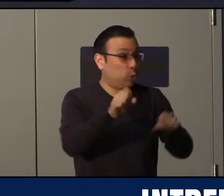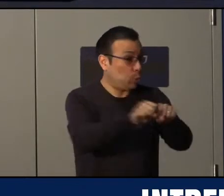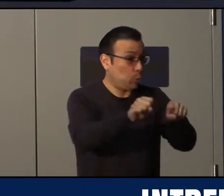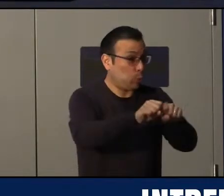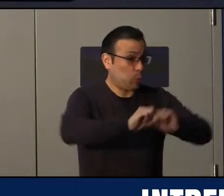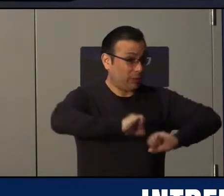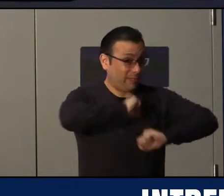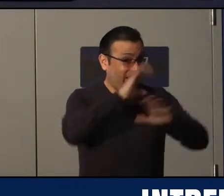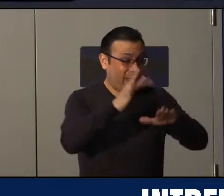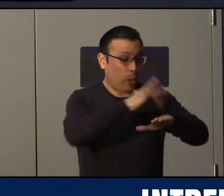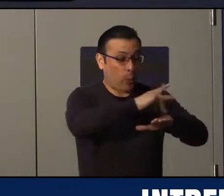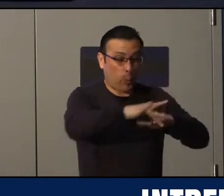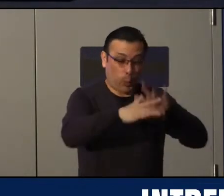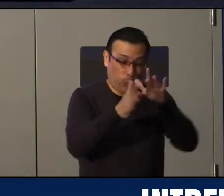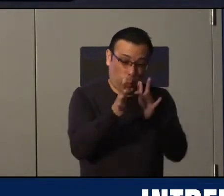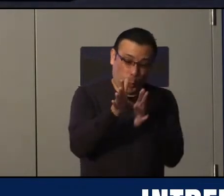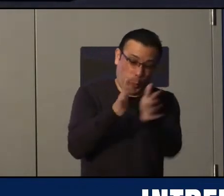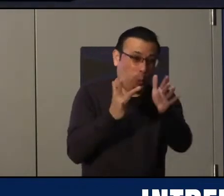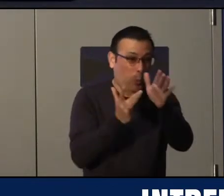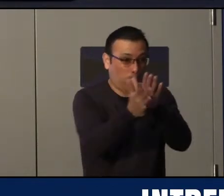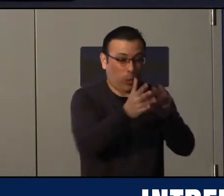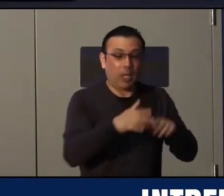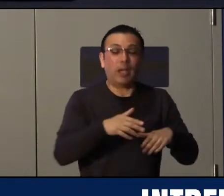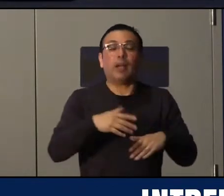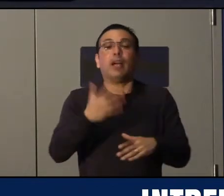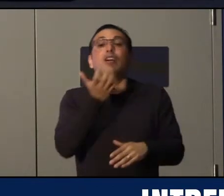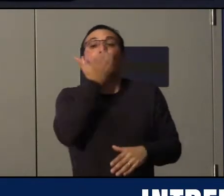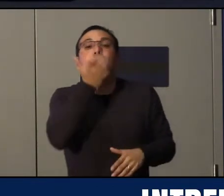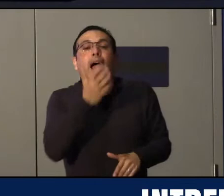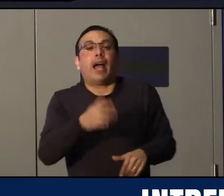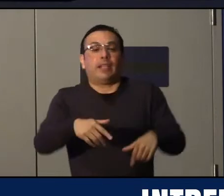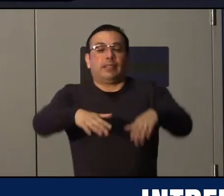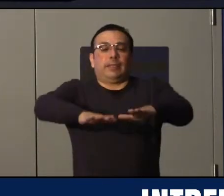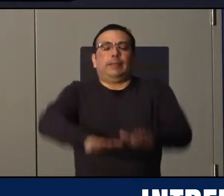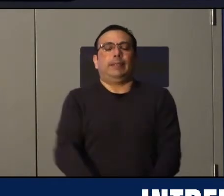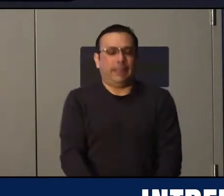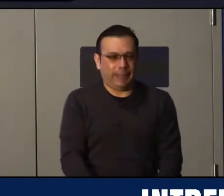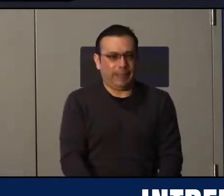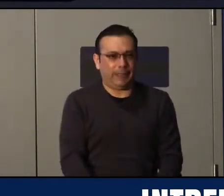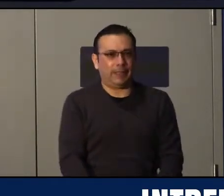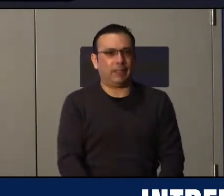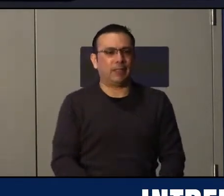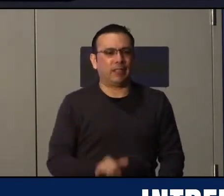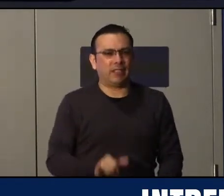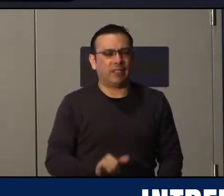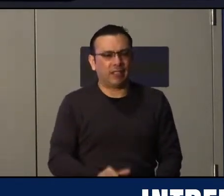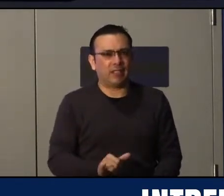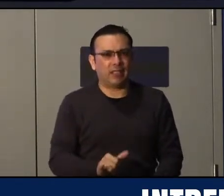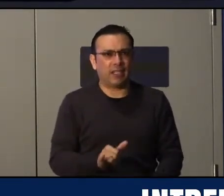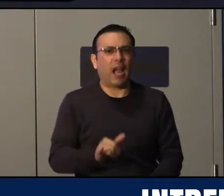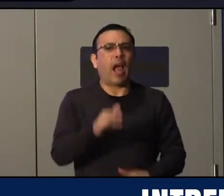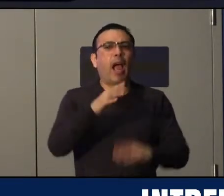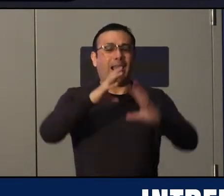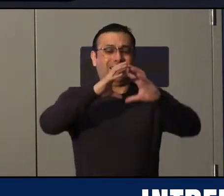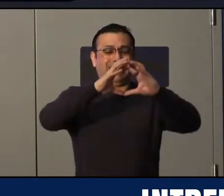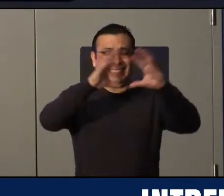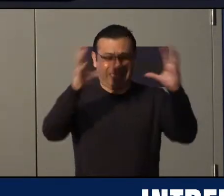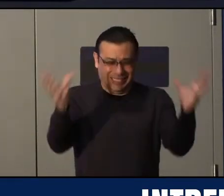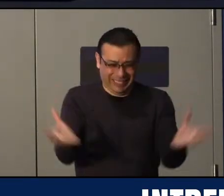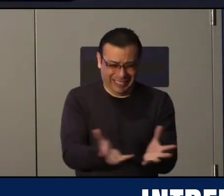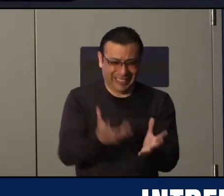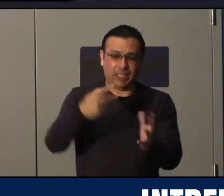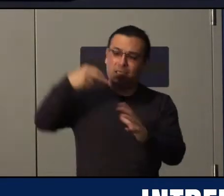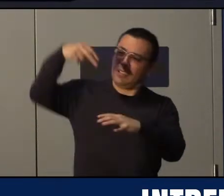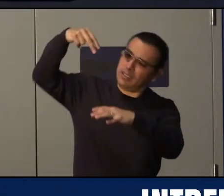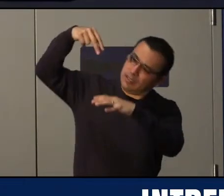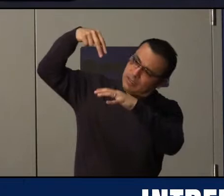just chill for a little bit and just think about the fact that my feet are on a planet. And there